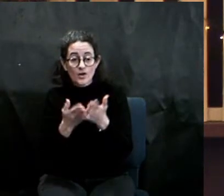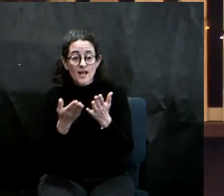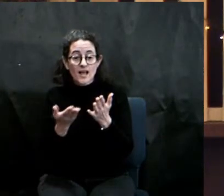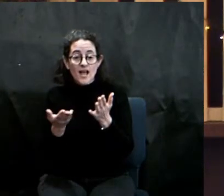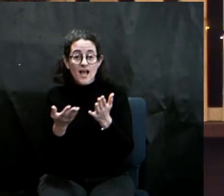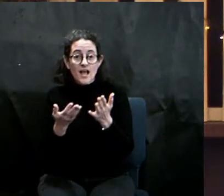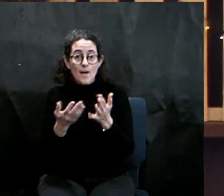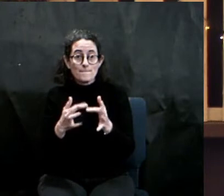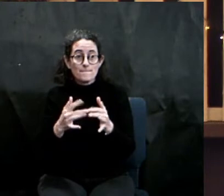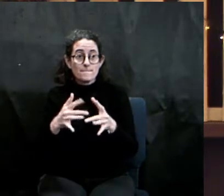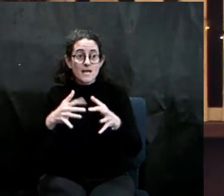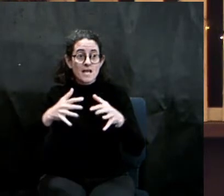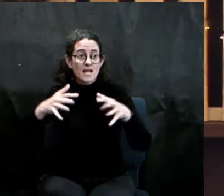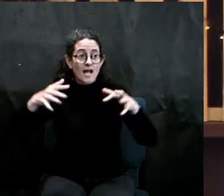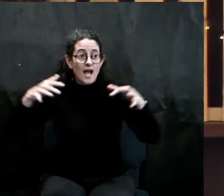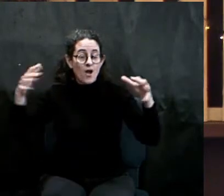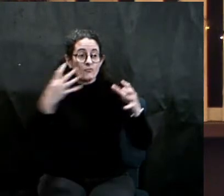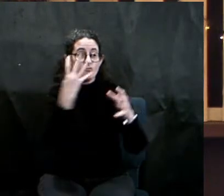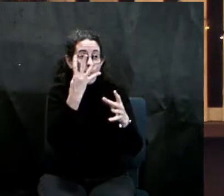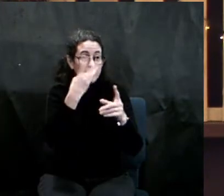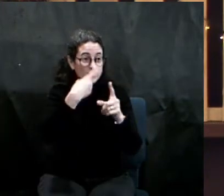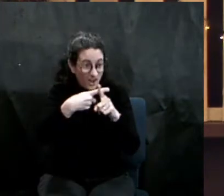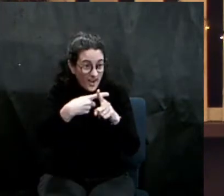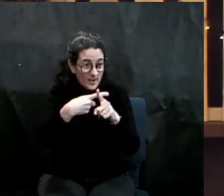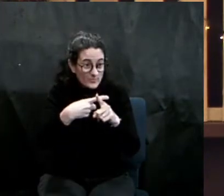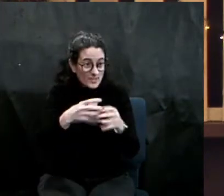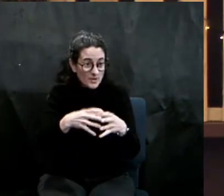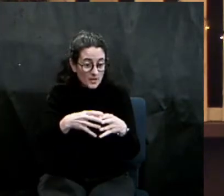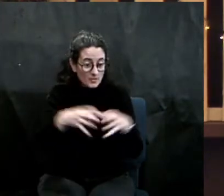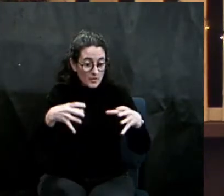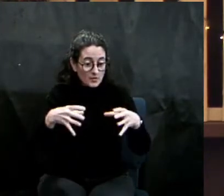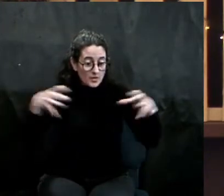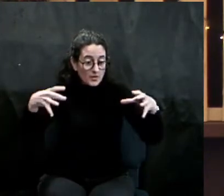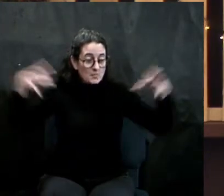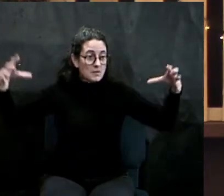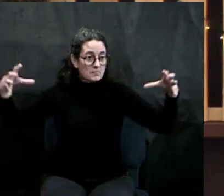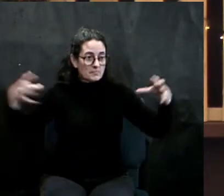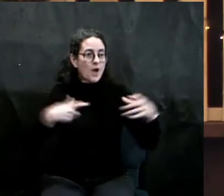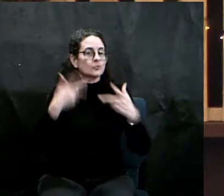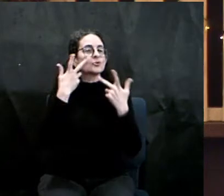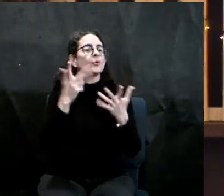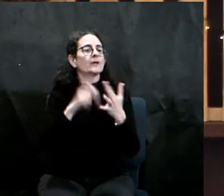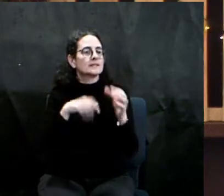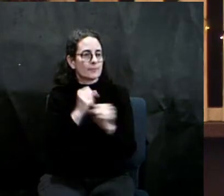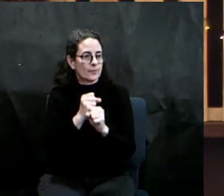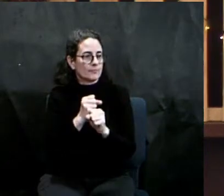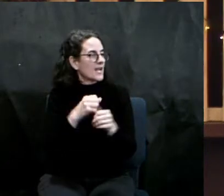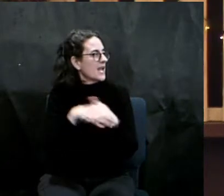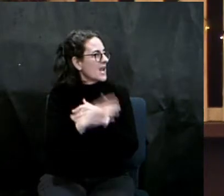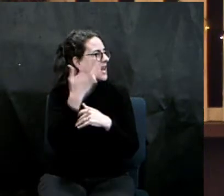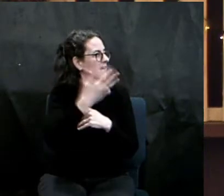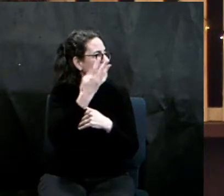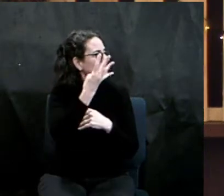Let me give you some concrete examples of what that looks like. In 1949, it was estimated that